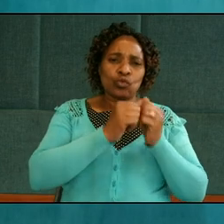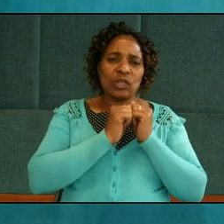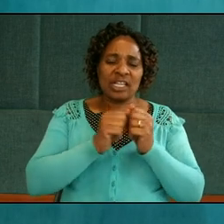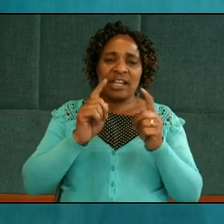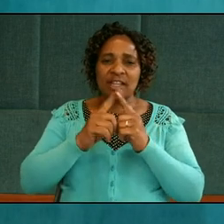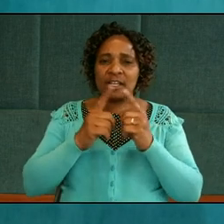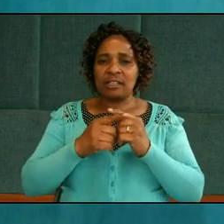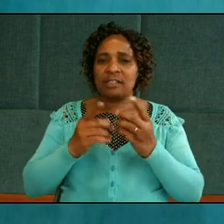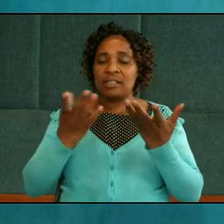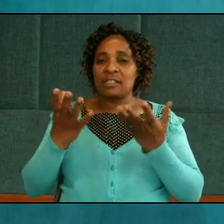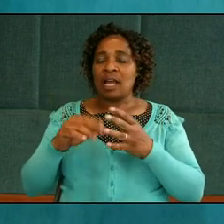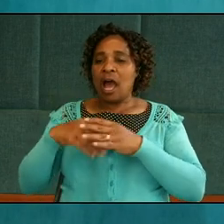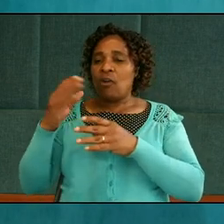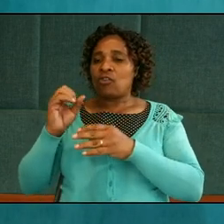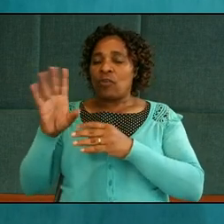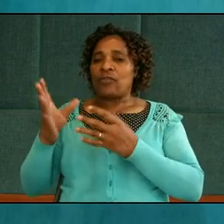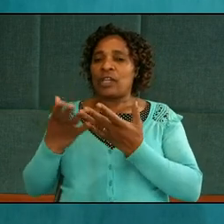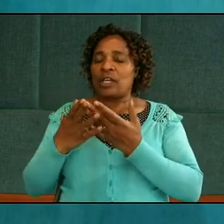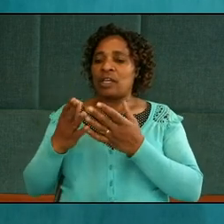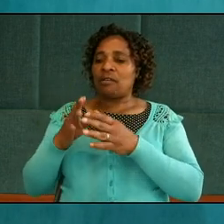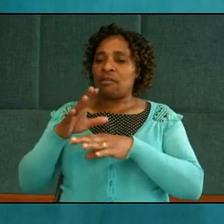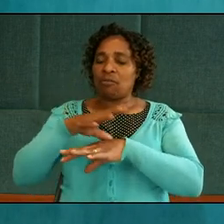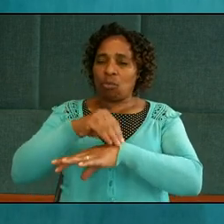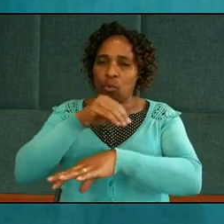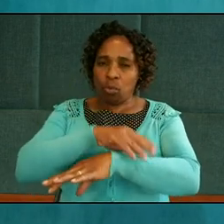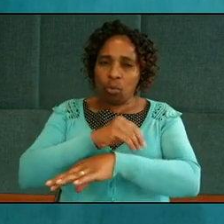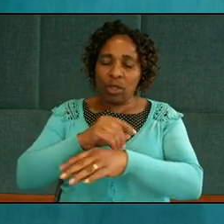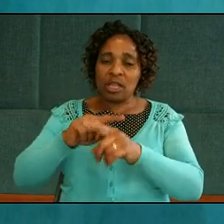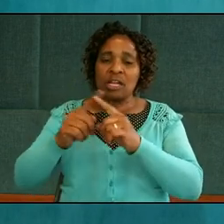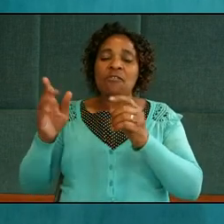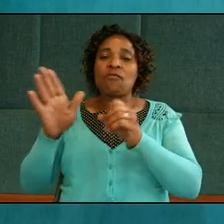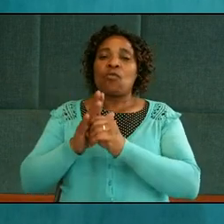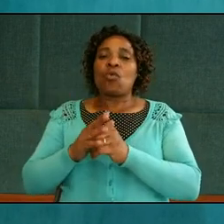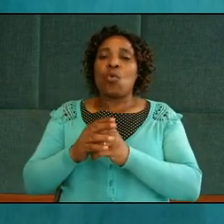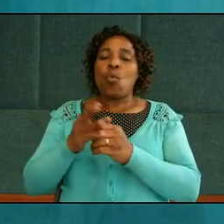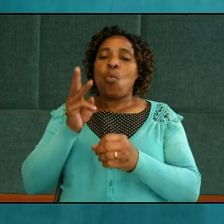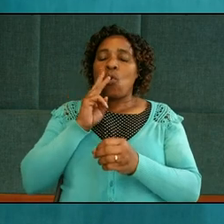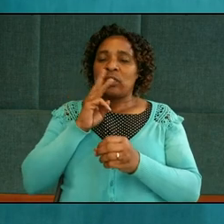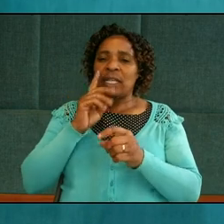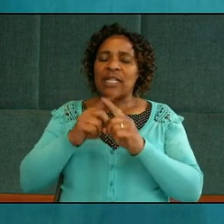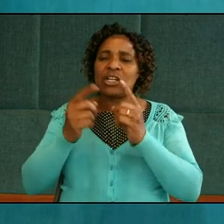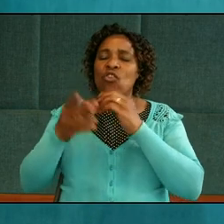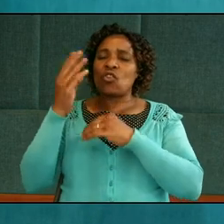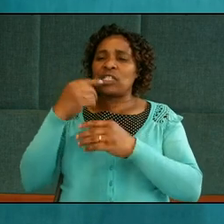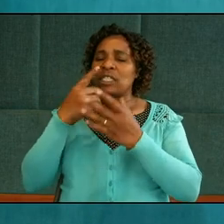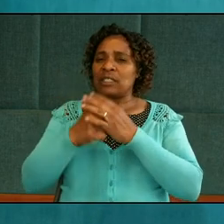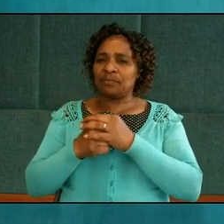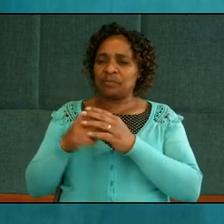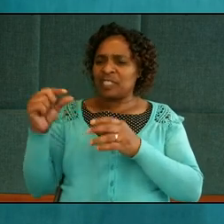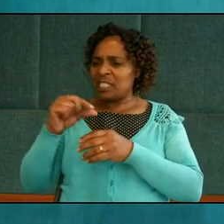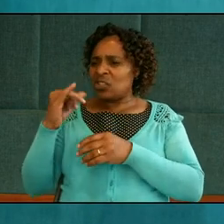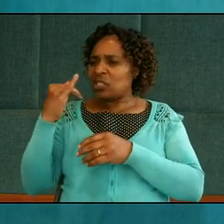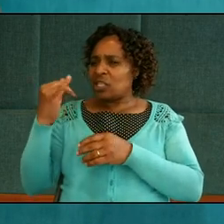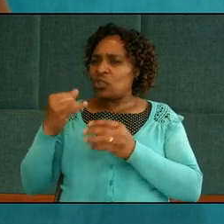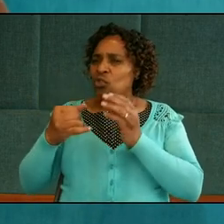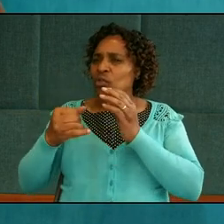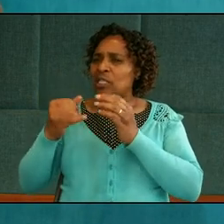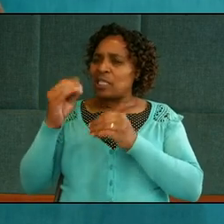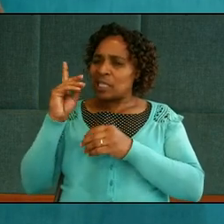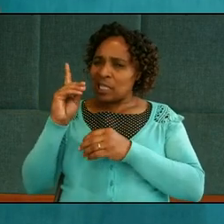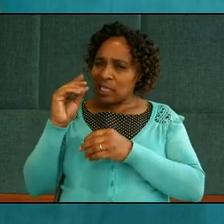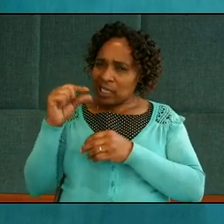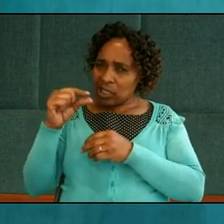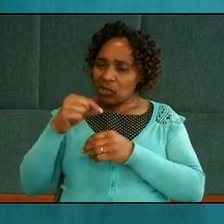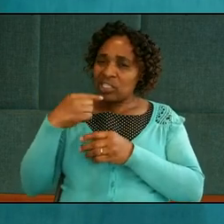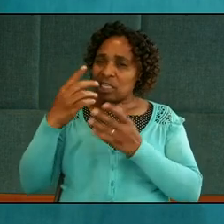the dew out of the fleece, a bowl full of water. And God said, and Gideon said unto God, Let not